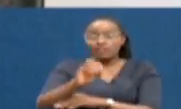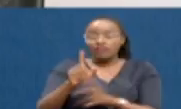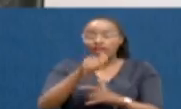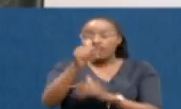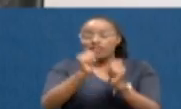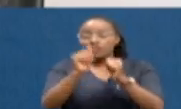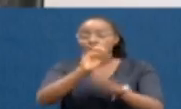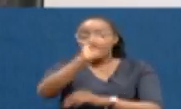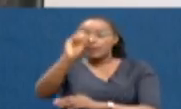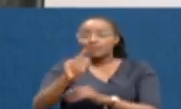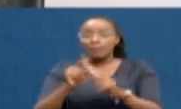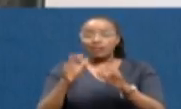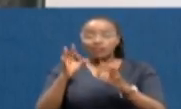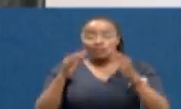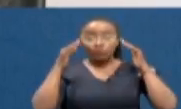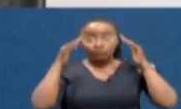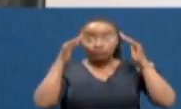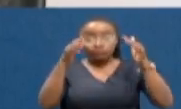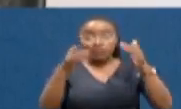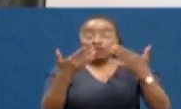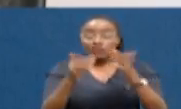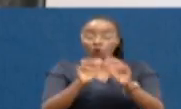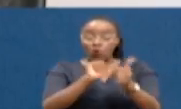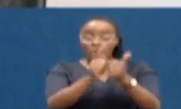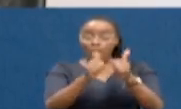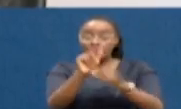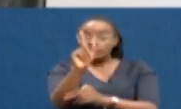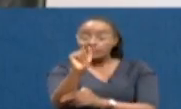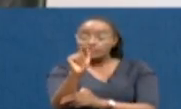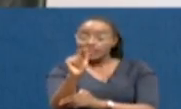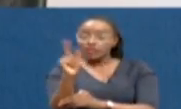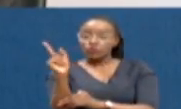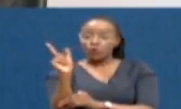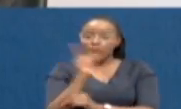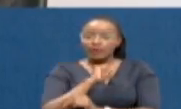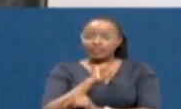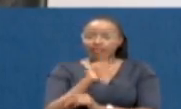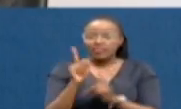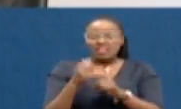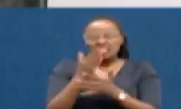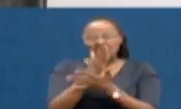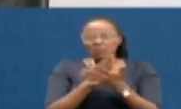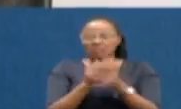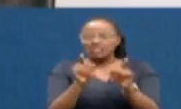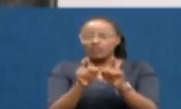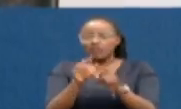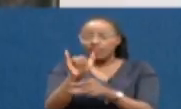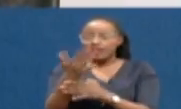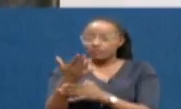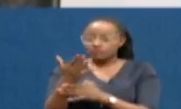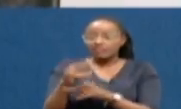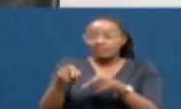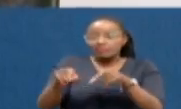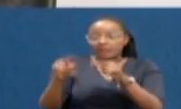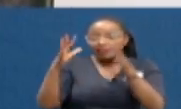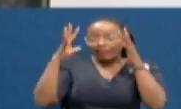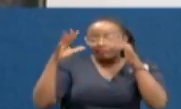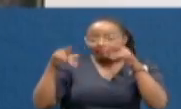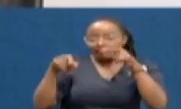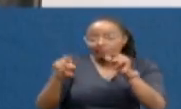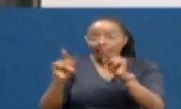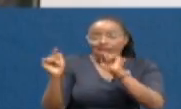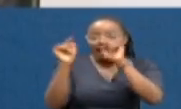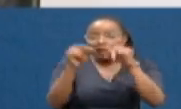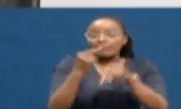another 15%. But if you look at competing tenderer complaints, some of those cross over into whistleblower,